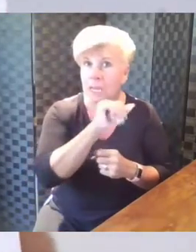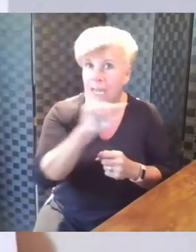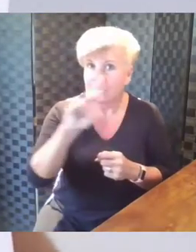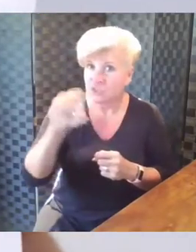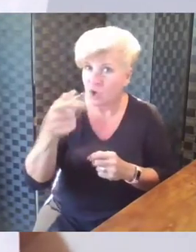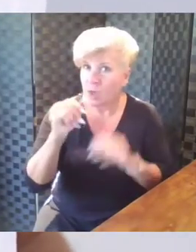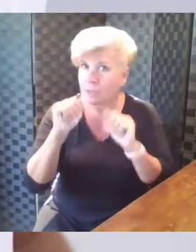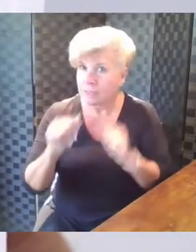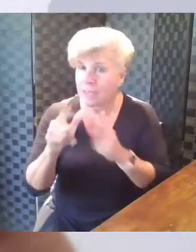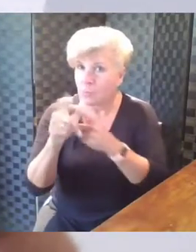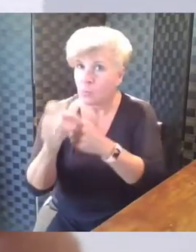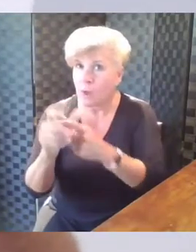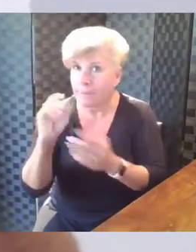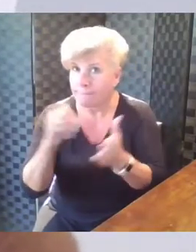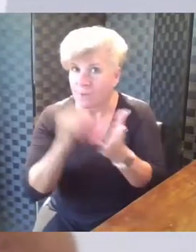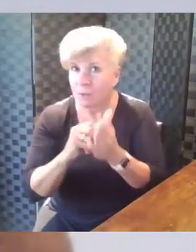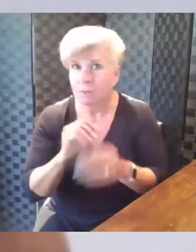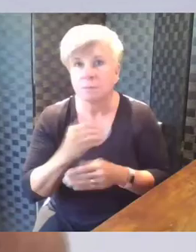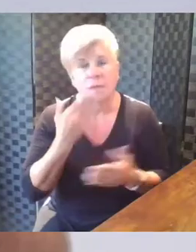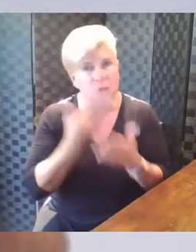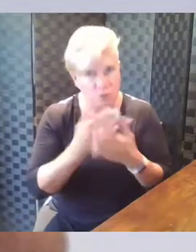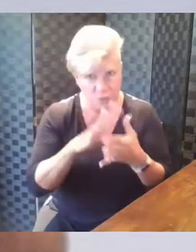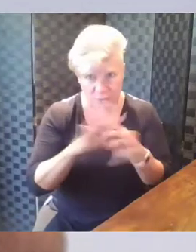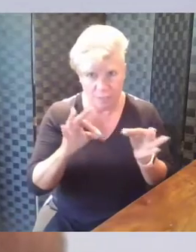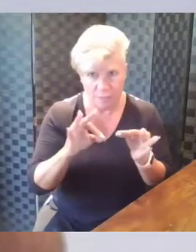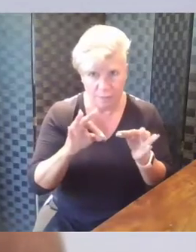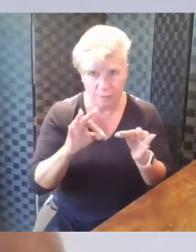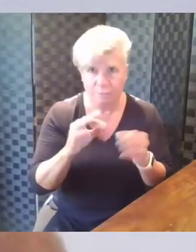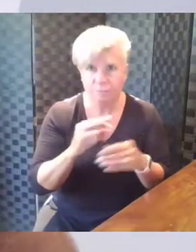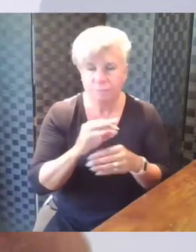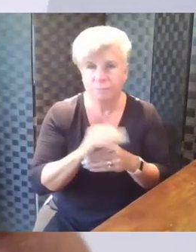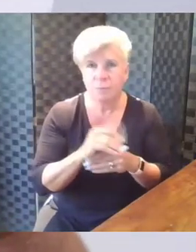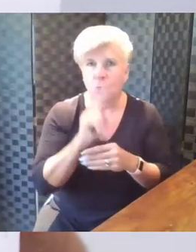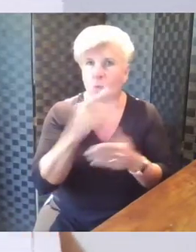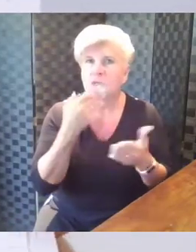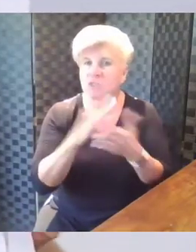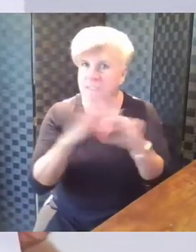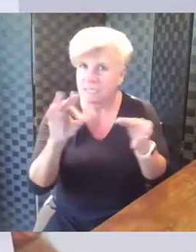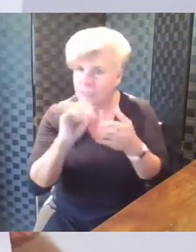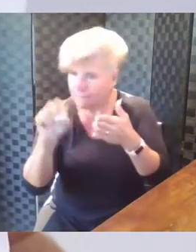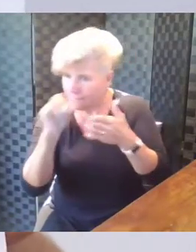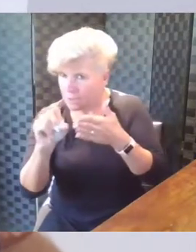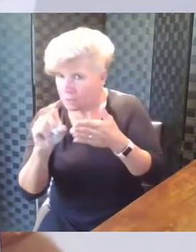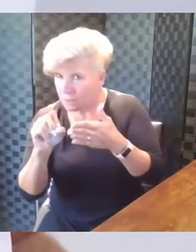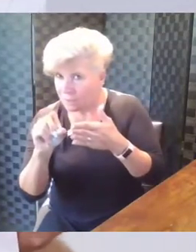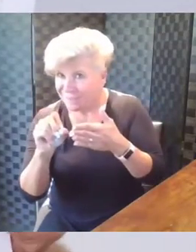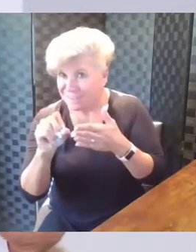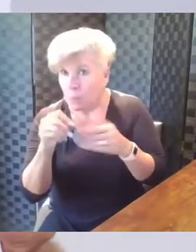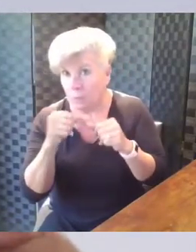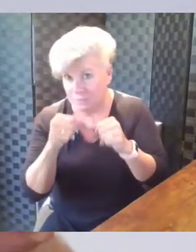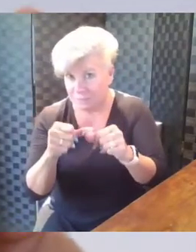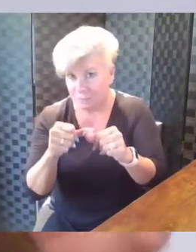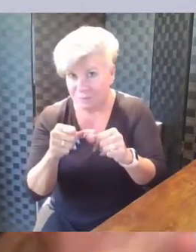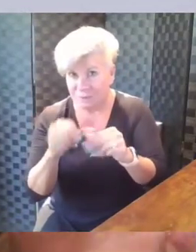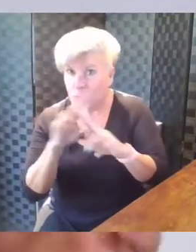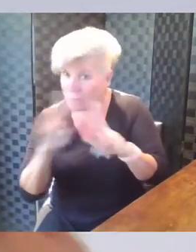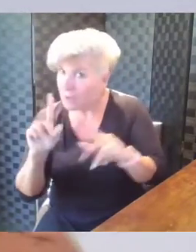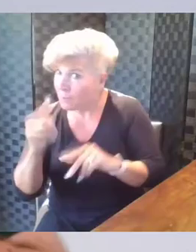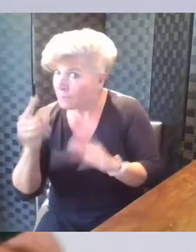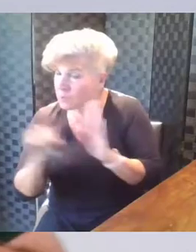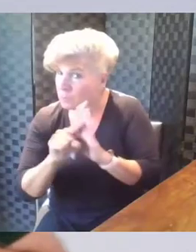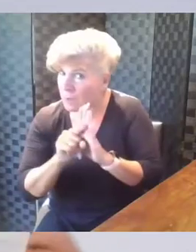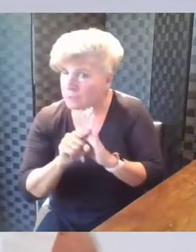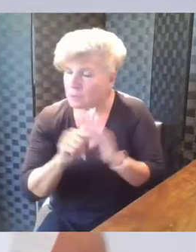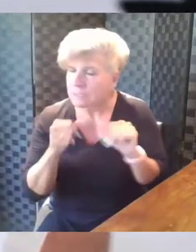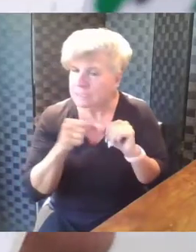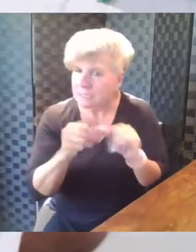And that's okay for maybe kindergarten to write one good sentence, put a period at the end. We're getting ready for first grade. I'm going to keep going, okay? And my story is make-believe, so